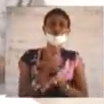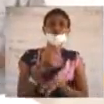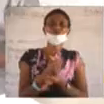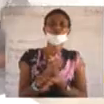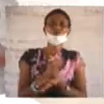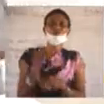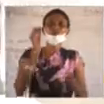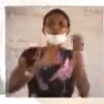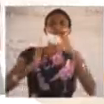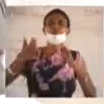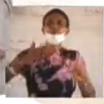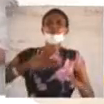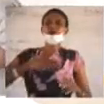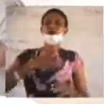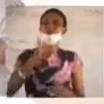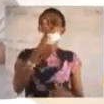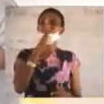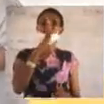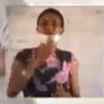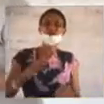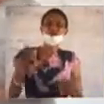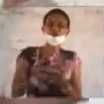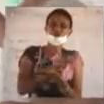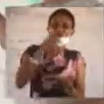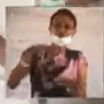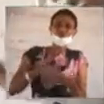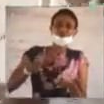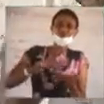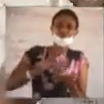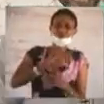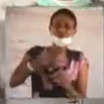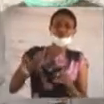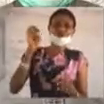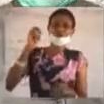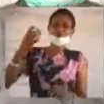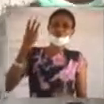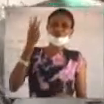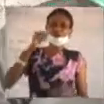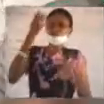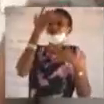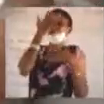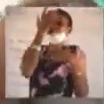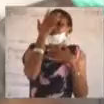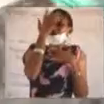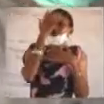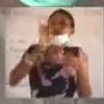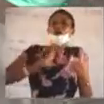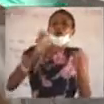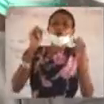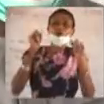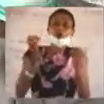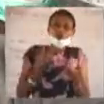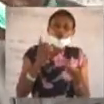mercy of themselves. So, inadequate parental care can as well lead